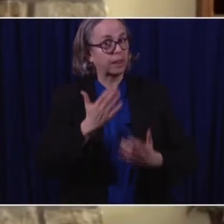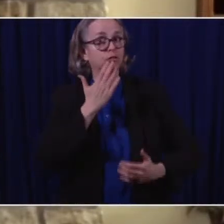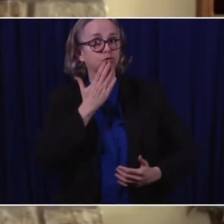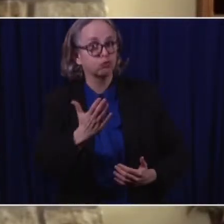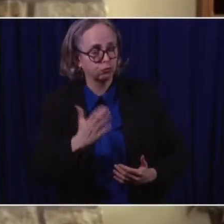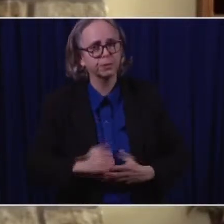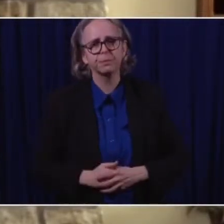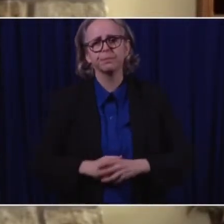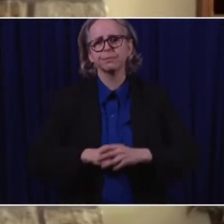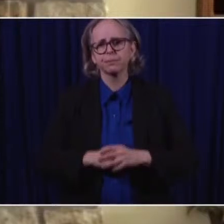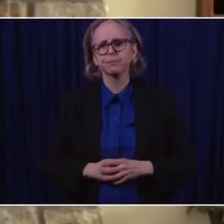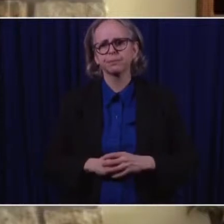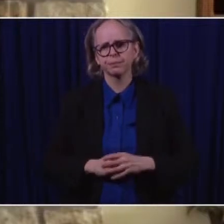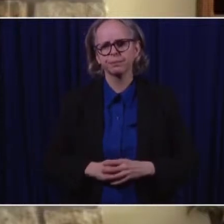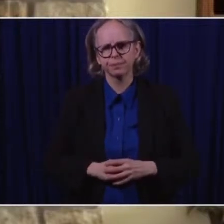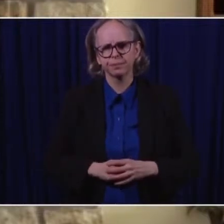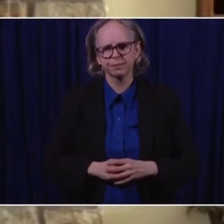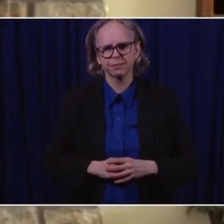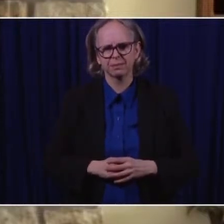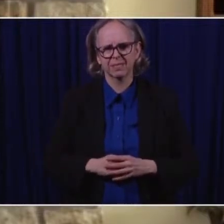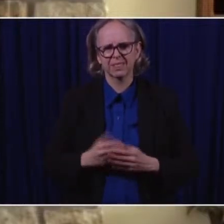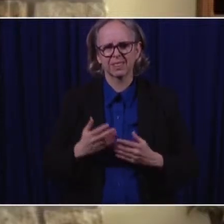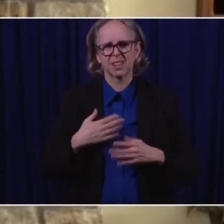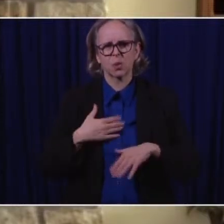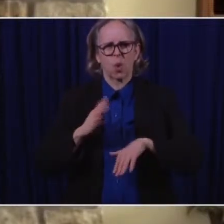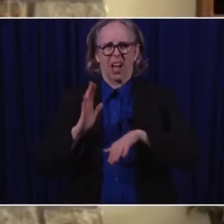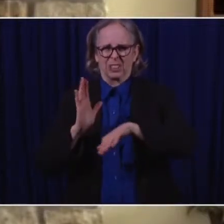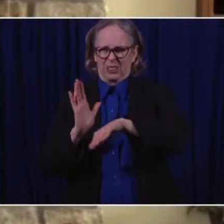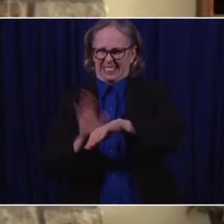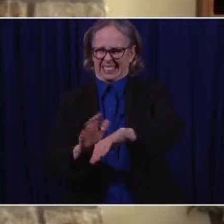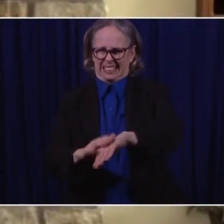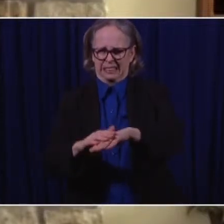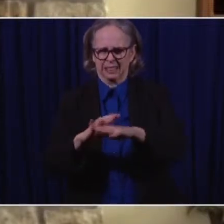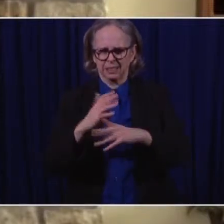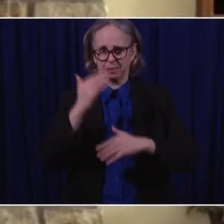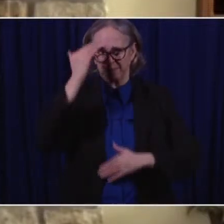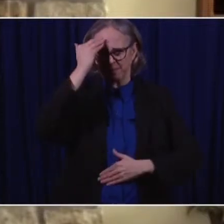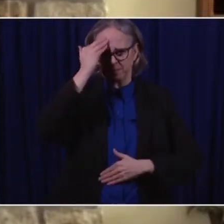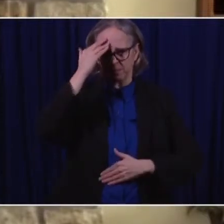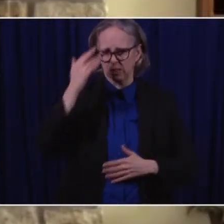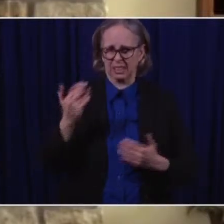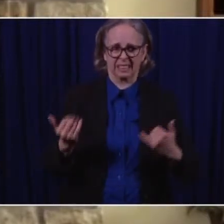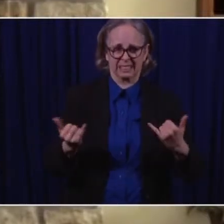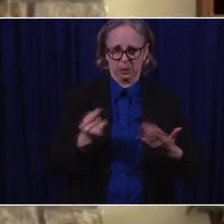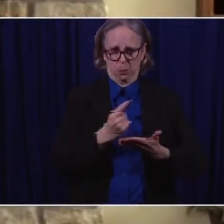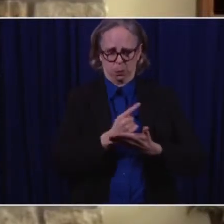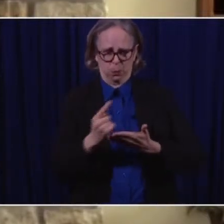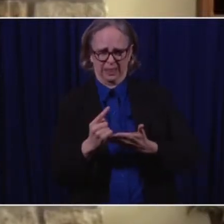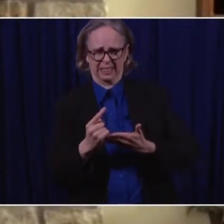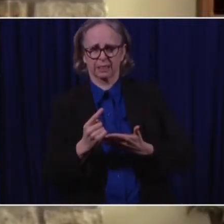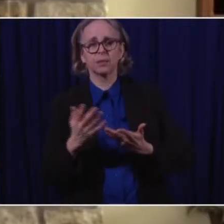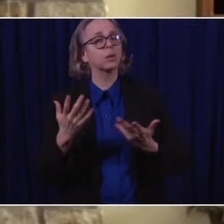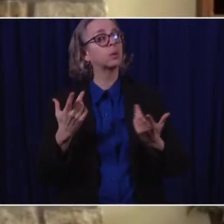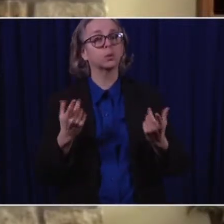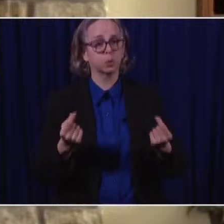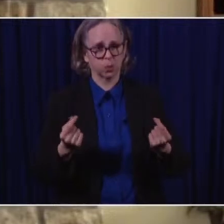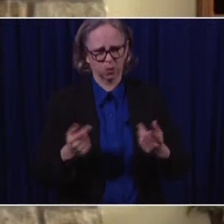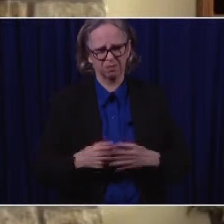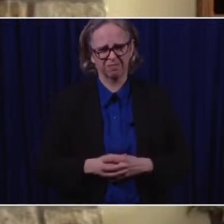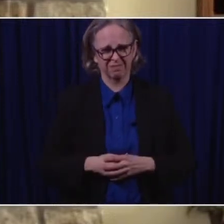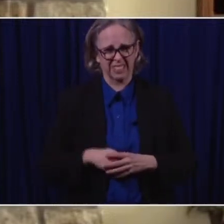Just to give you a little heads up, this week we're seeing now Rite Aid, part of the federal pharmacy